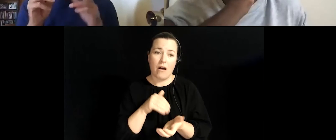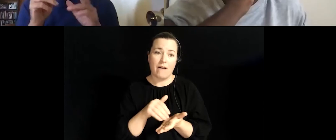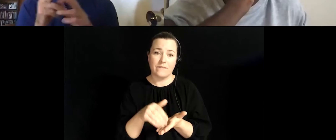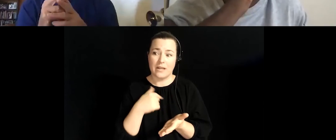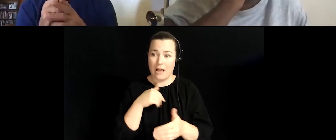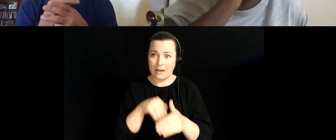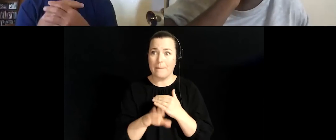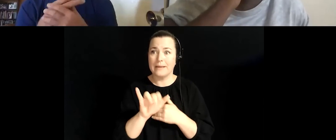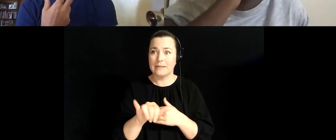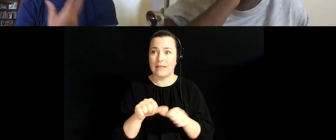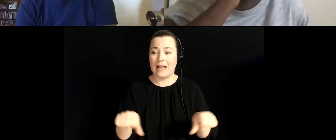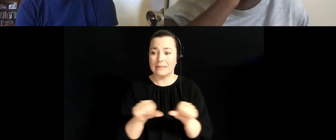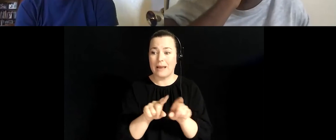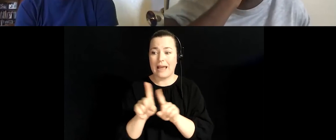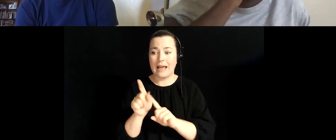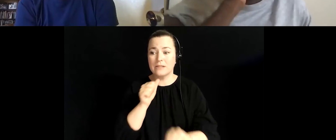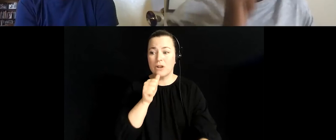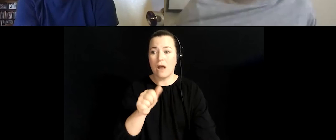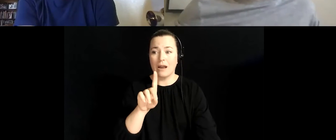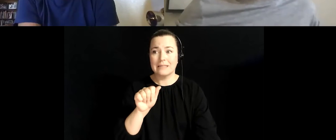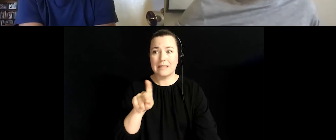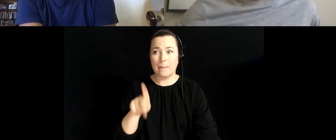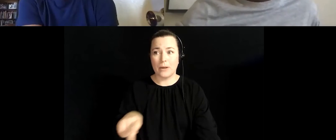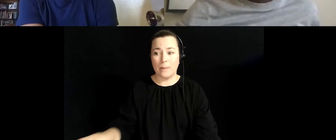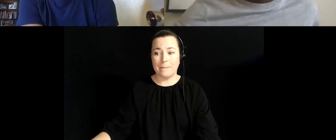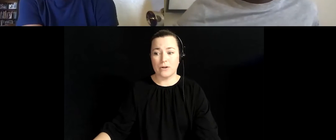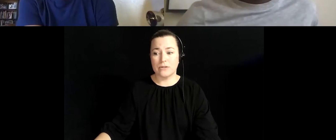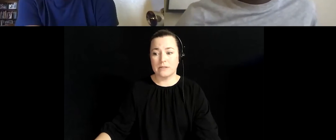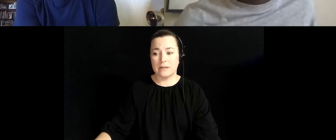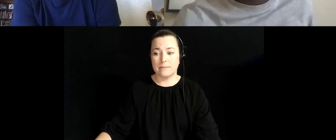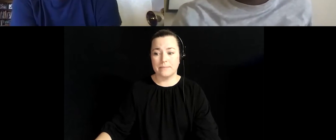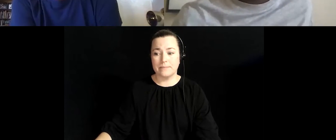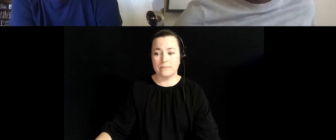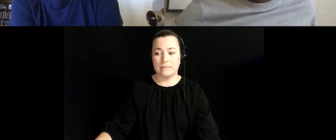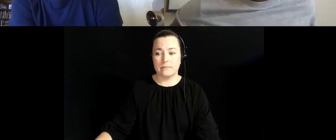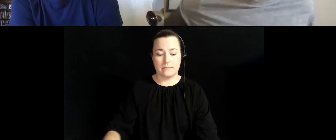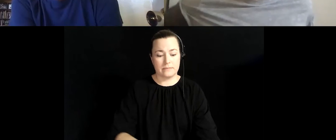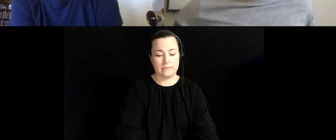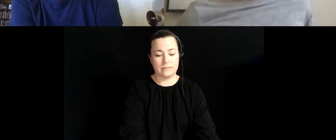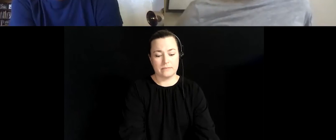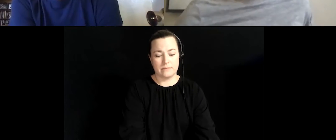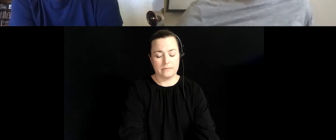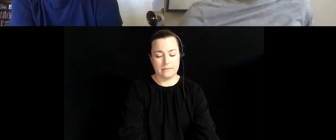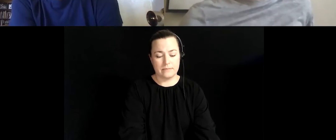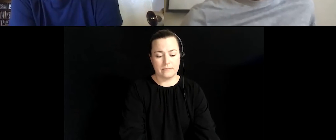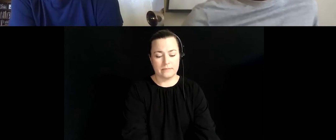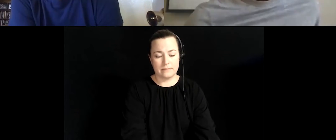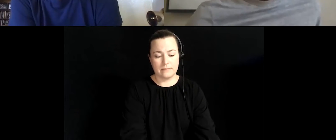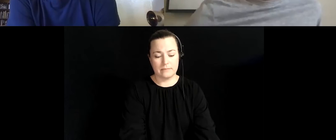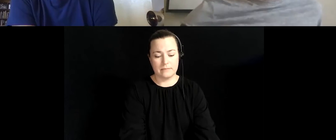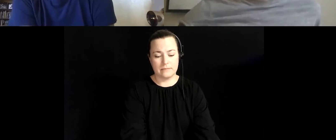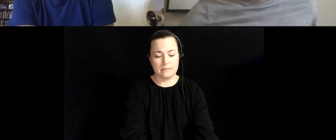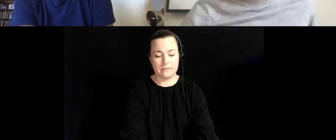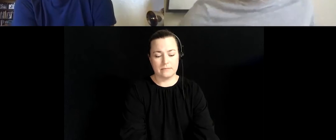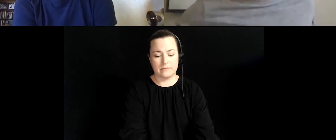the non-disabled person. And one of the things I'll say to people is, you're gonna fail. Like, don't be